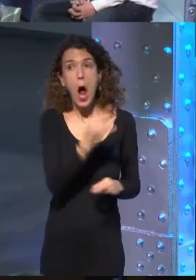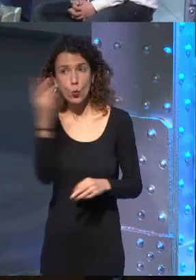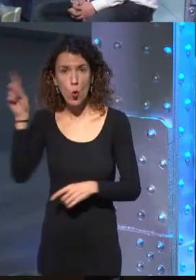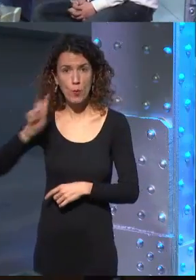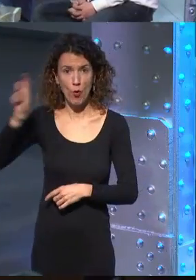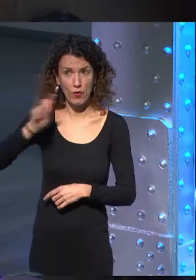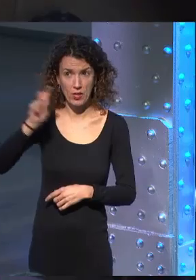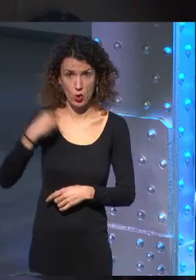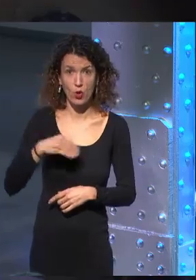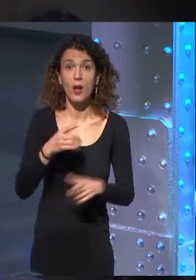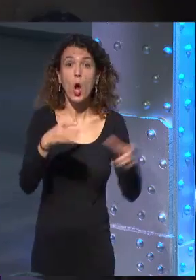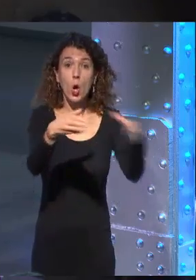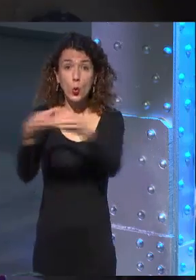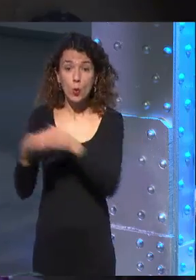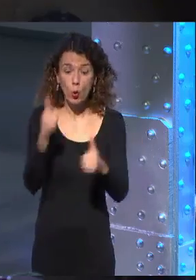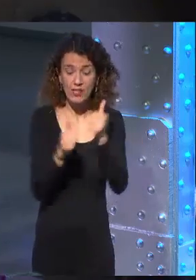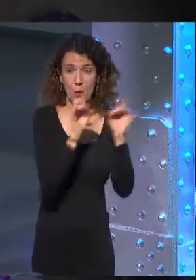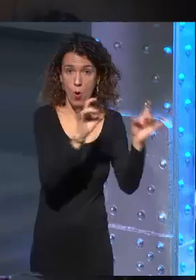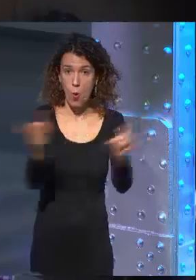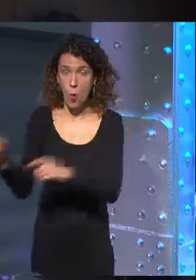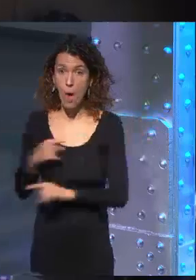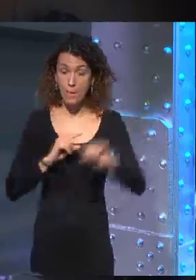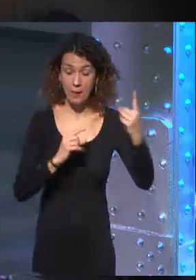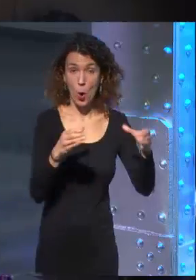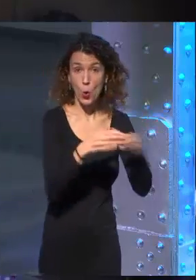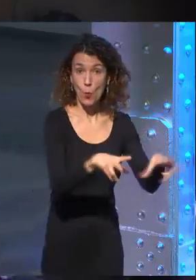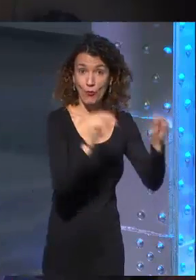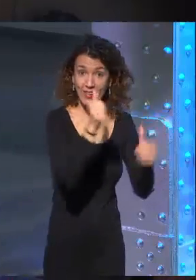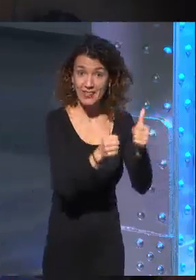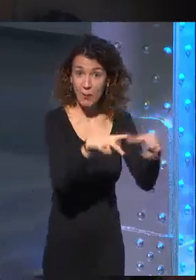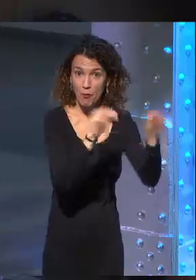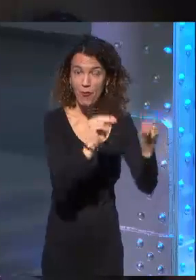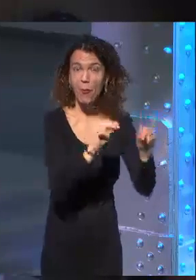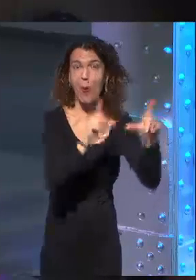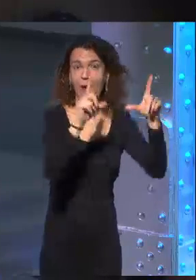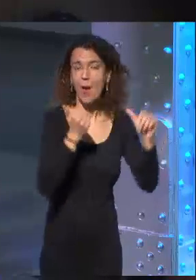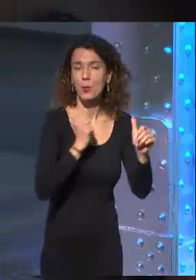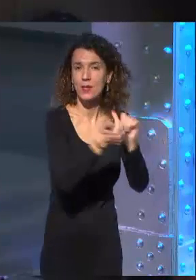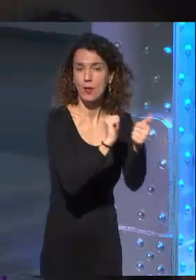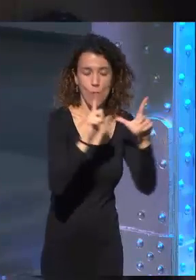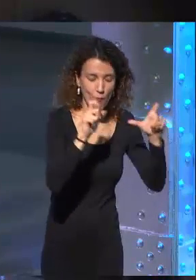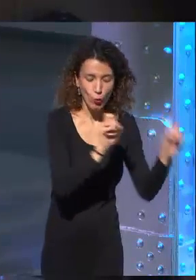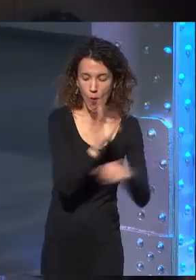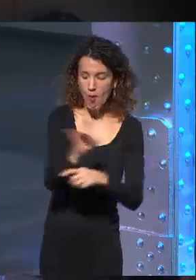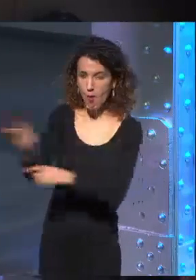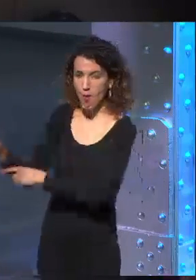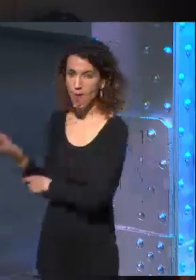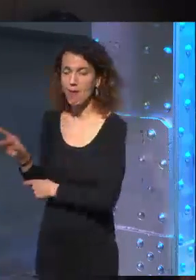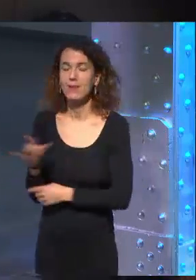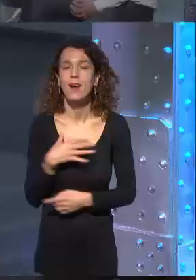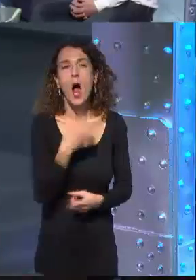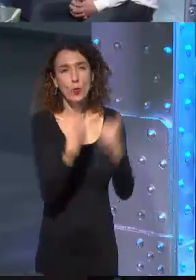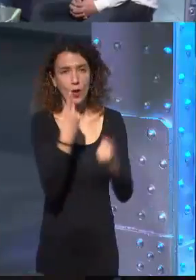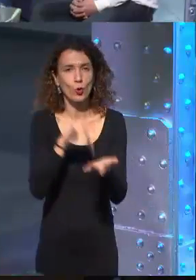actually had to study for everything, especially when there are several teachers that give the same test to many